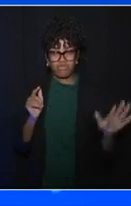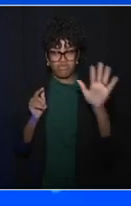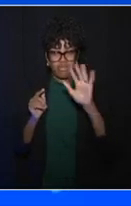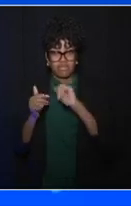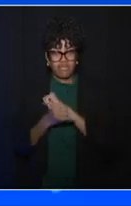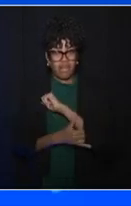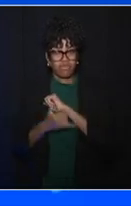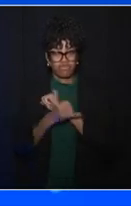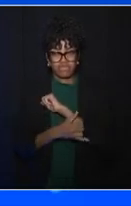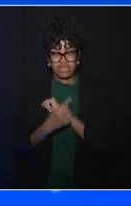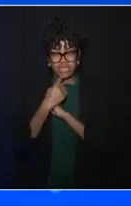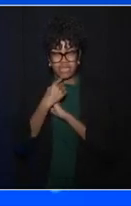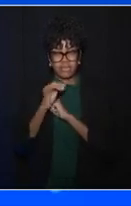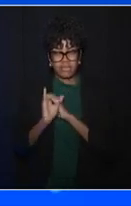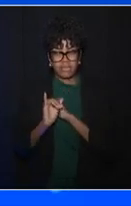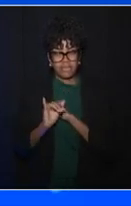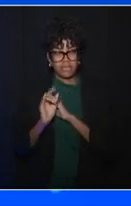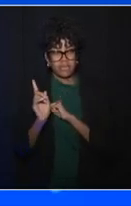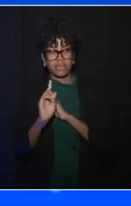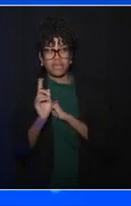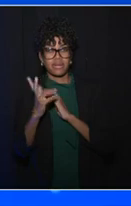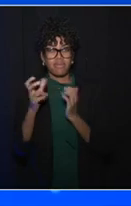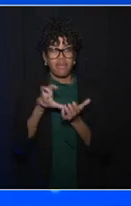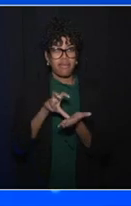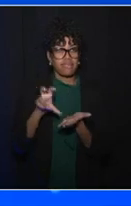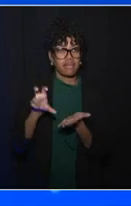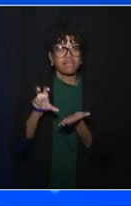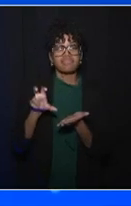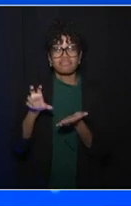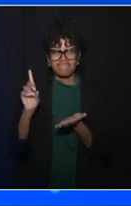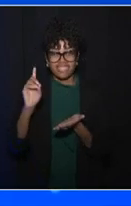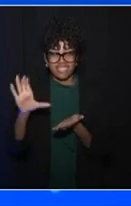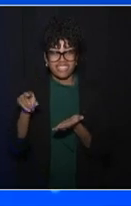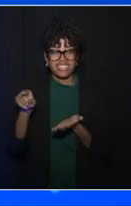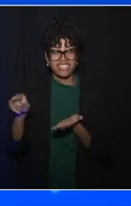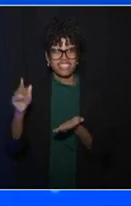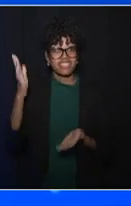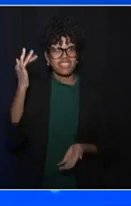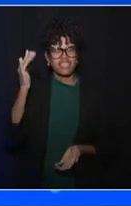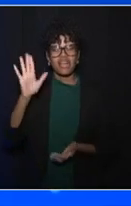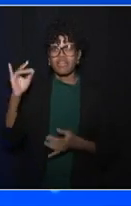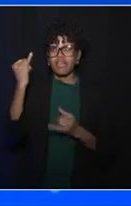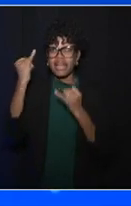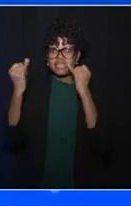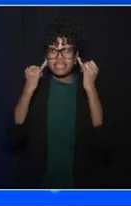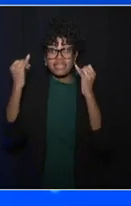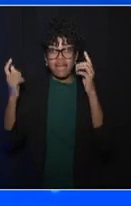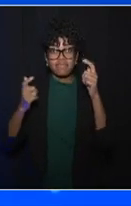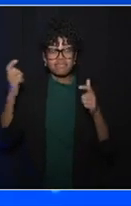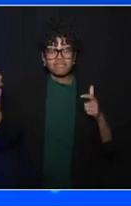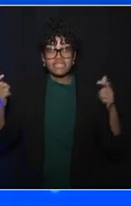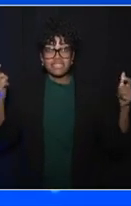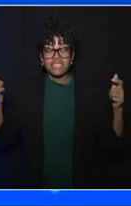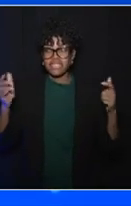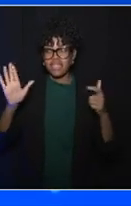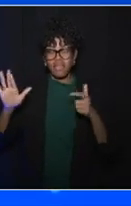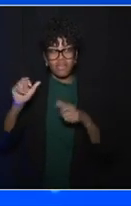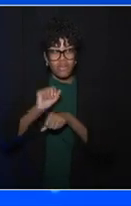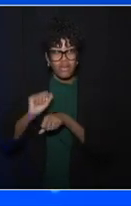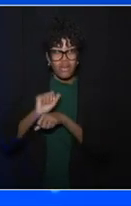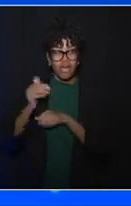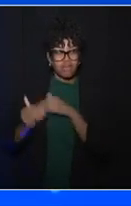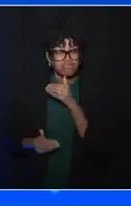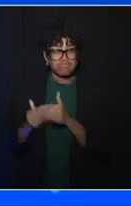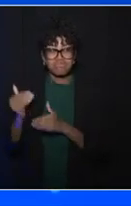in DC because they have big ideas, they're doing big things, the city gets behind them, and